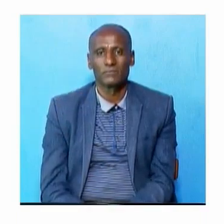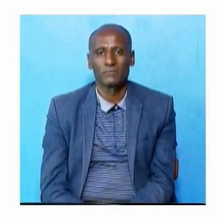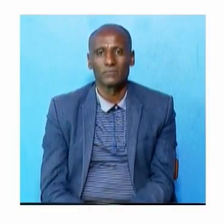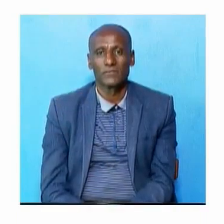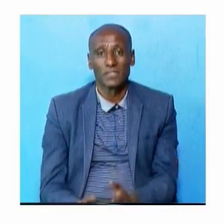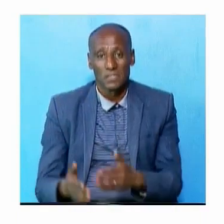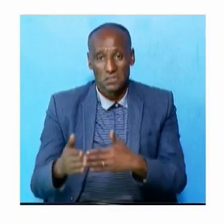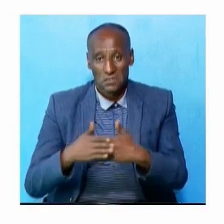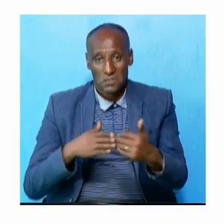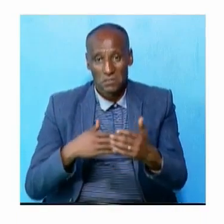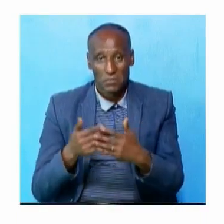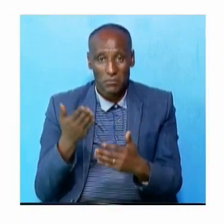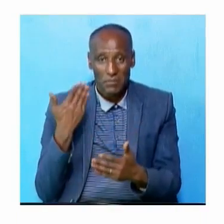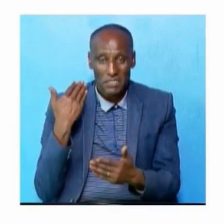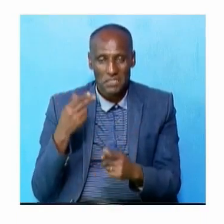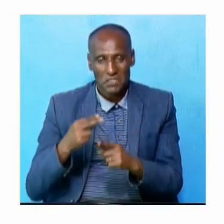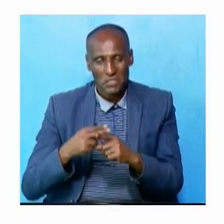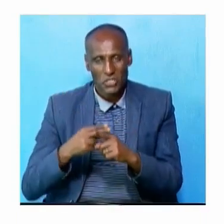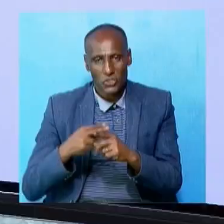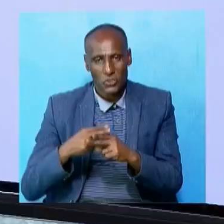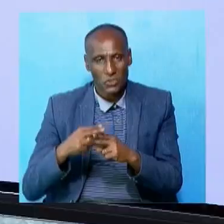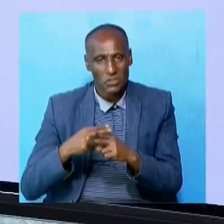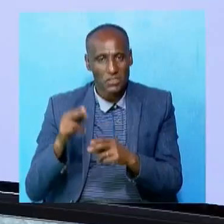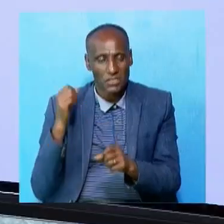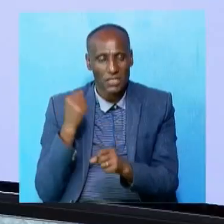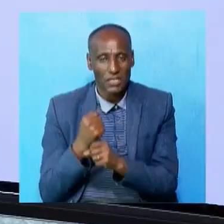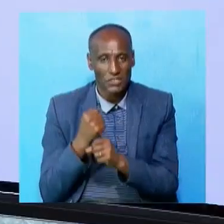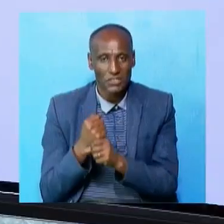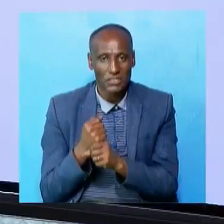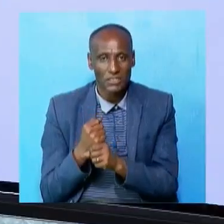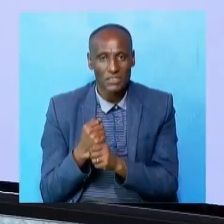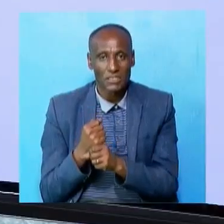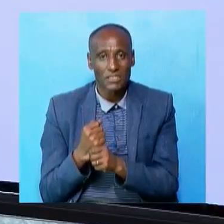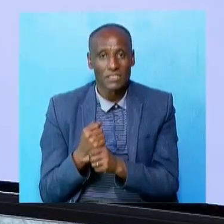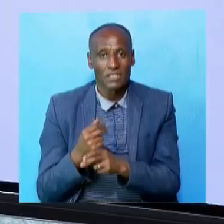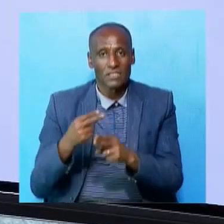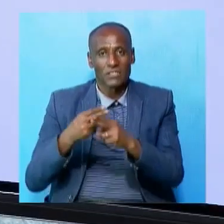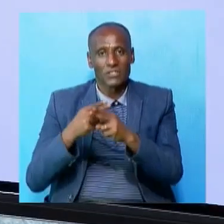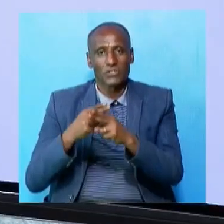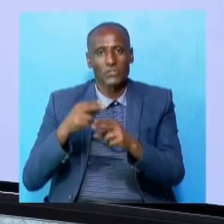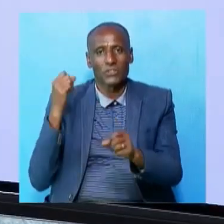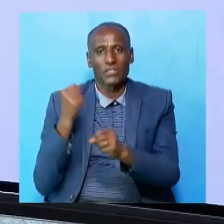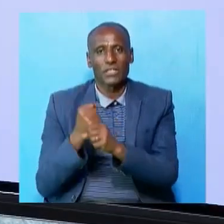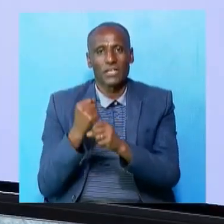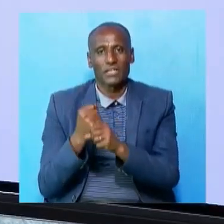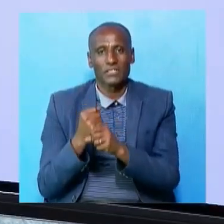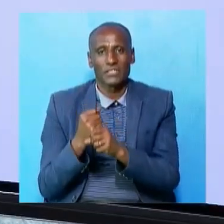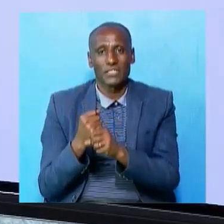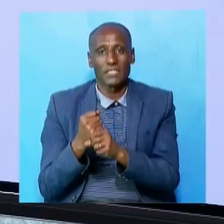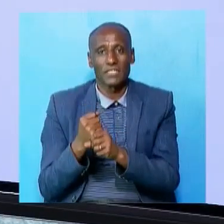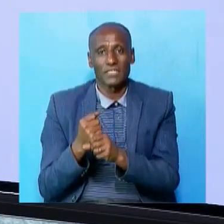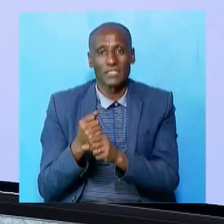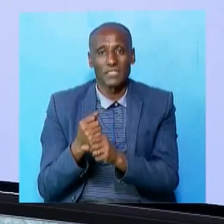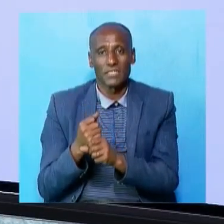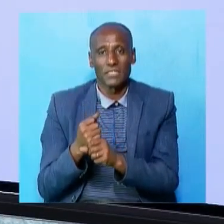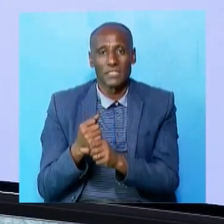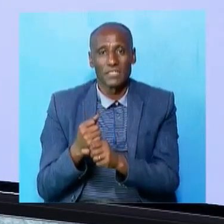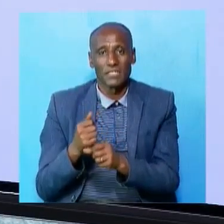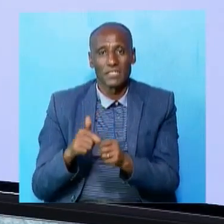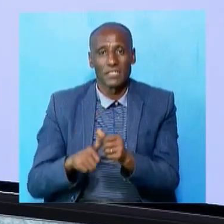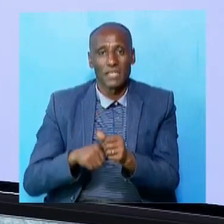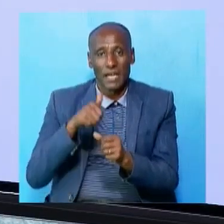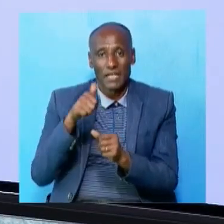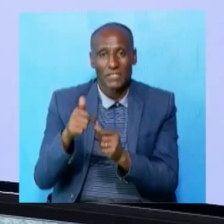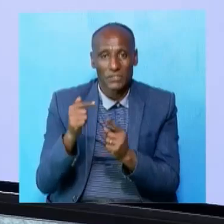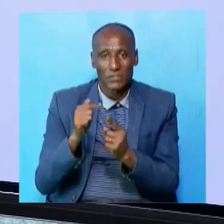is what? A short action here. So, this short action is what? Preceded by the conjunction